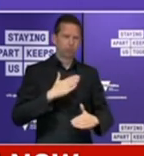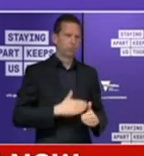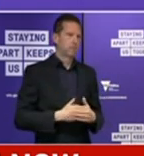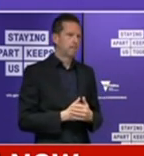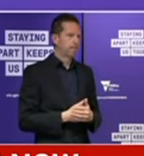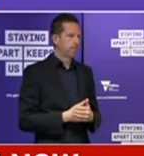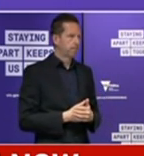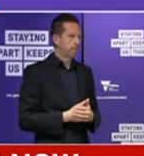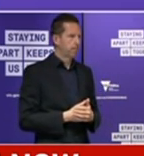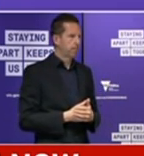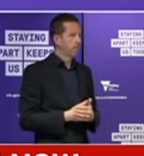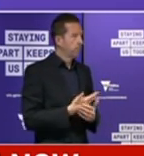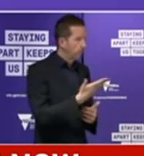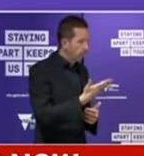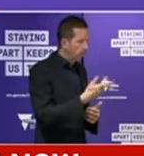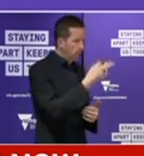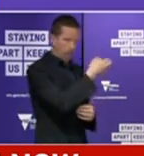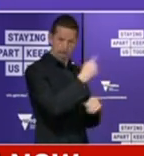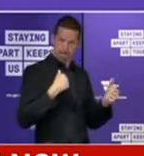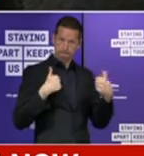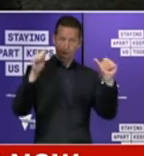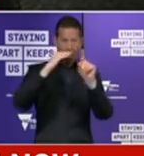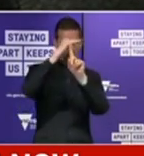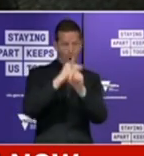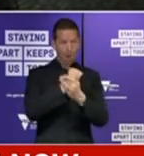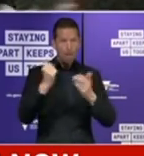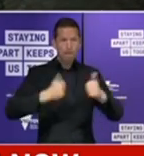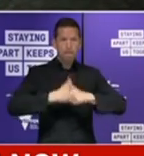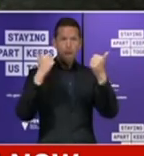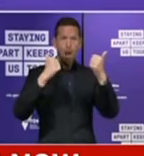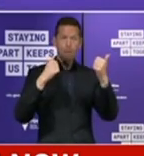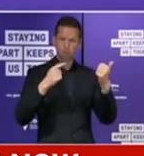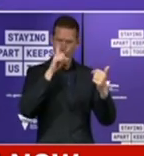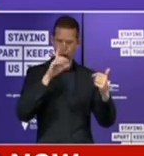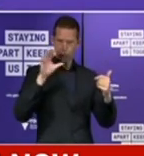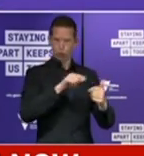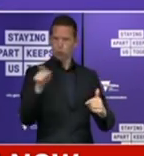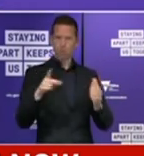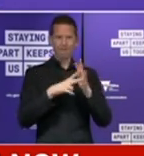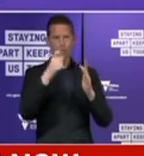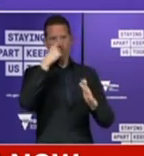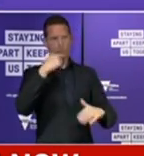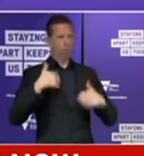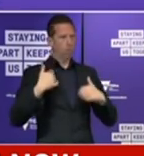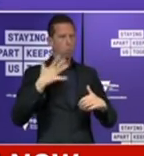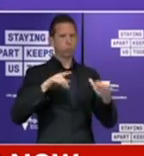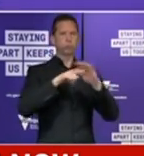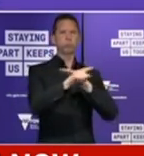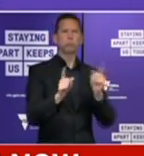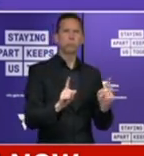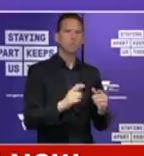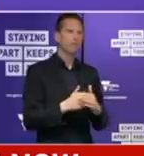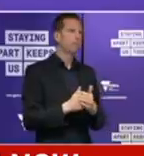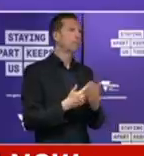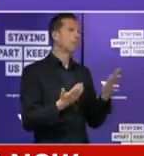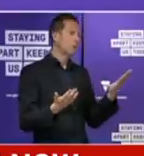that, though? Sorry? We have hit the target, though. Shouldn't Victoria? No, it's got to be. Well, no, of course. The fact that